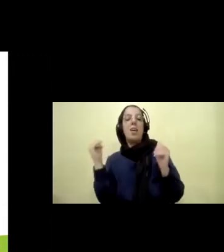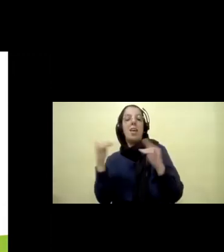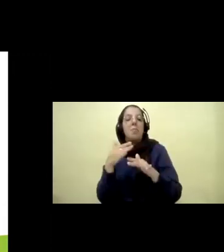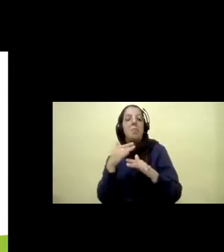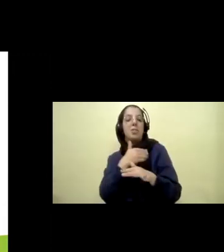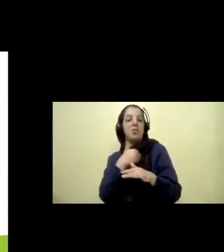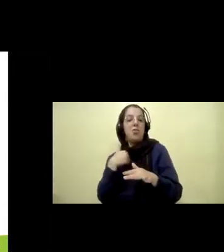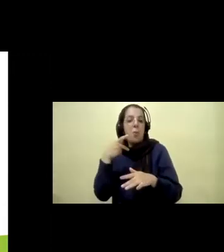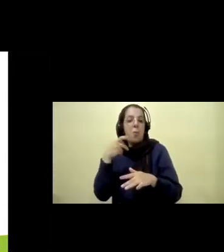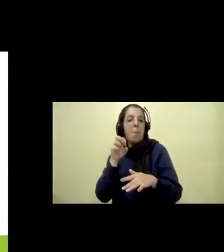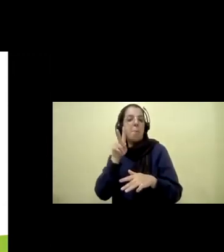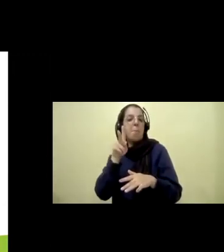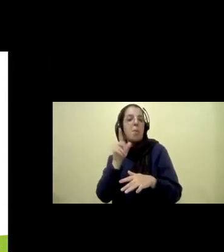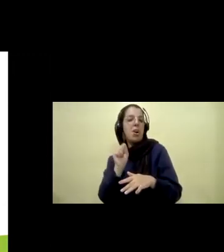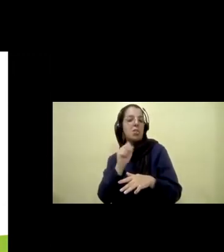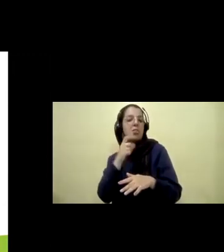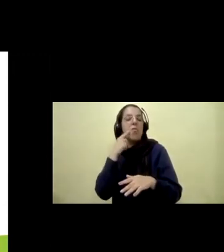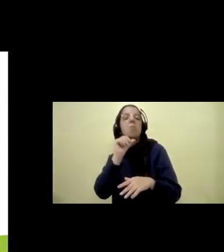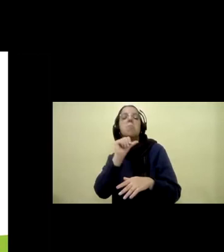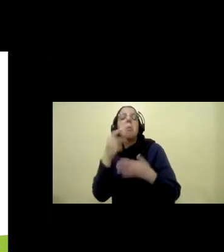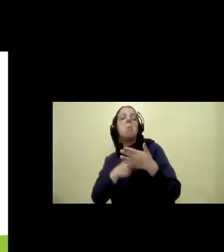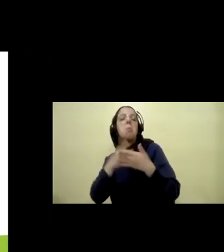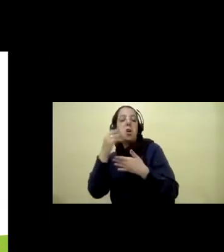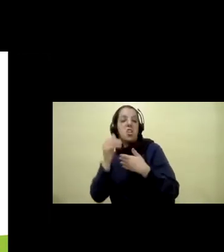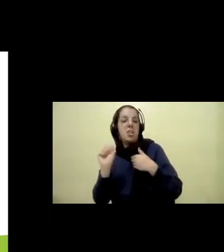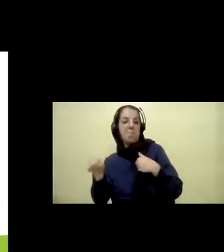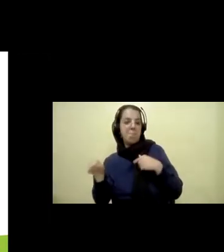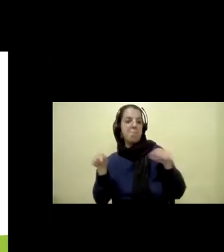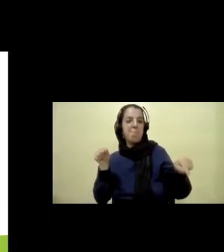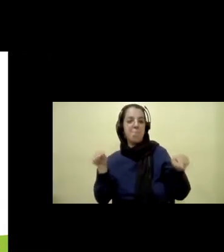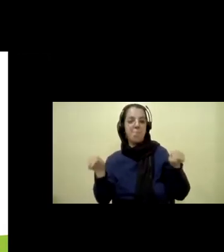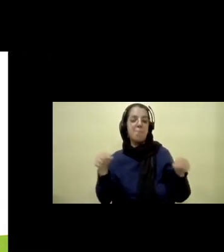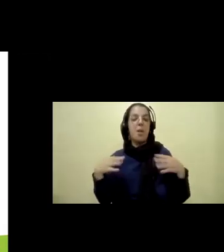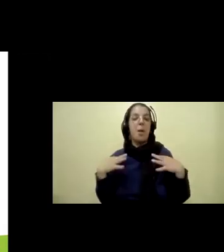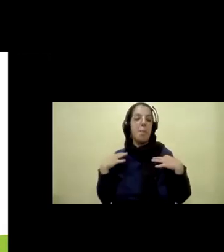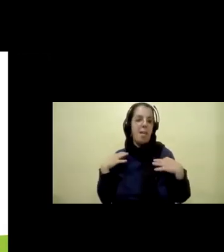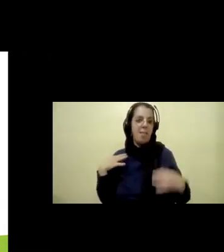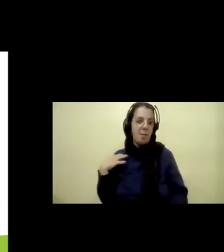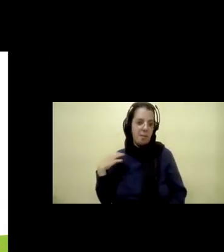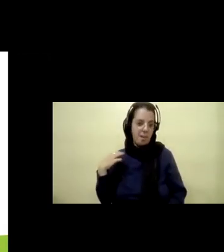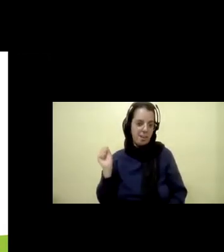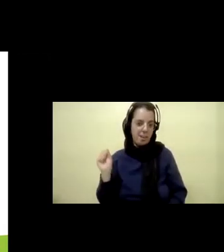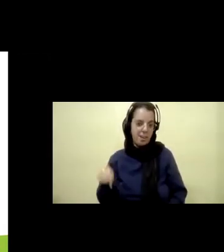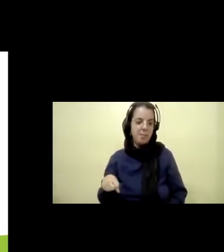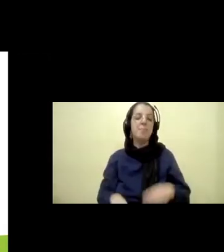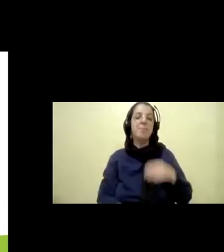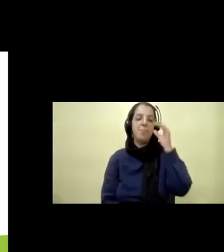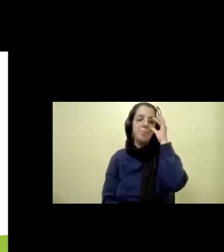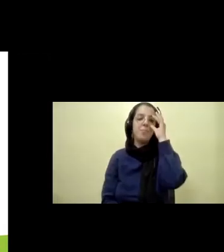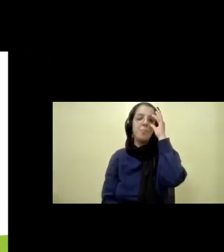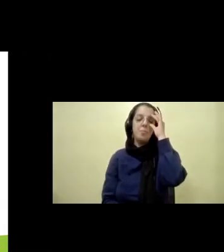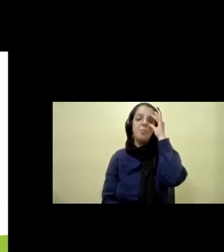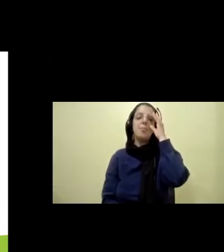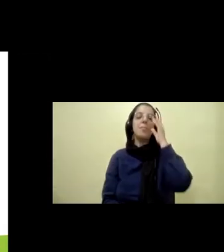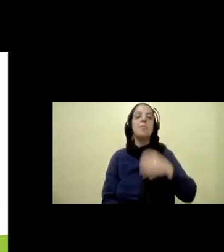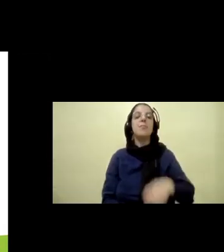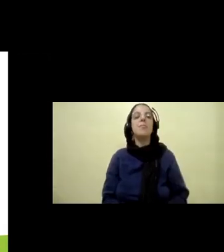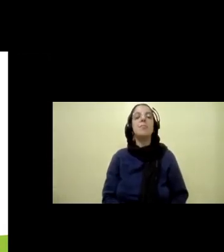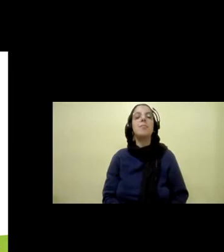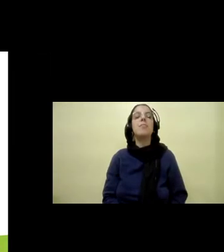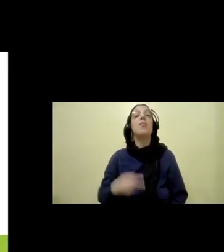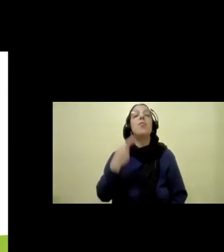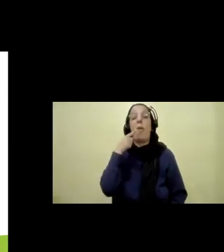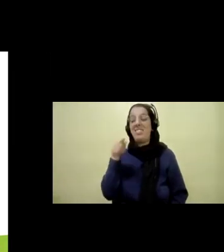for different projects, obviously, but you can have one in each category. And for the strategic